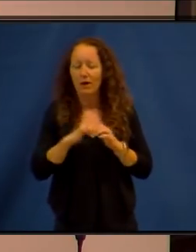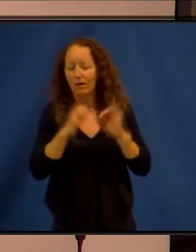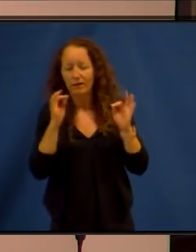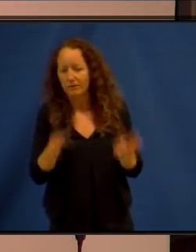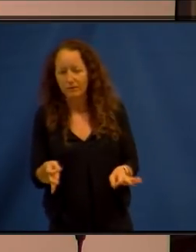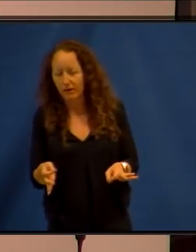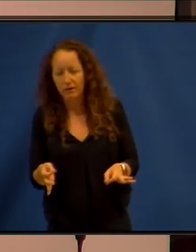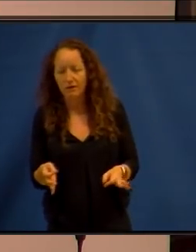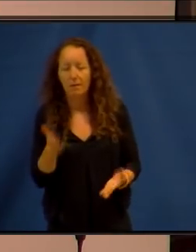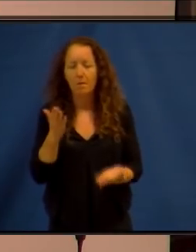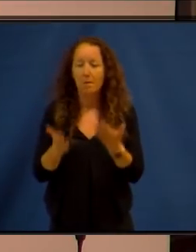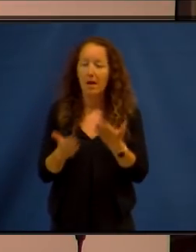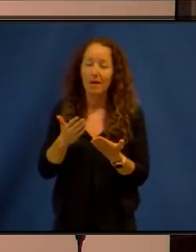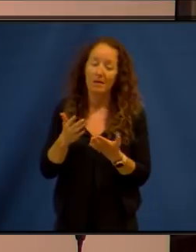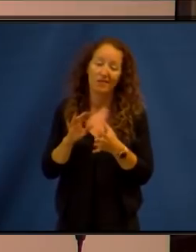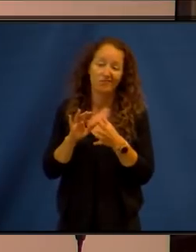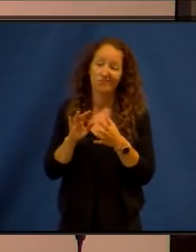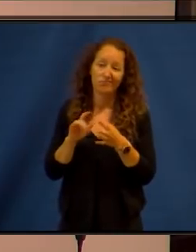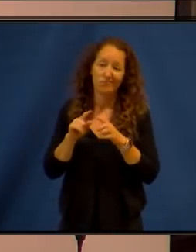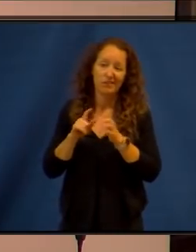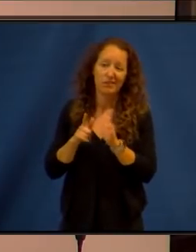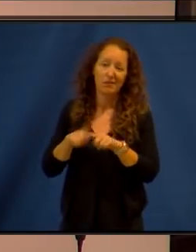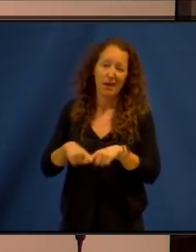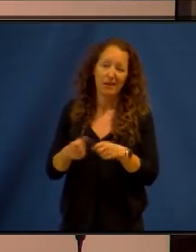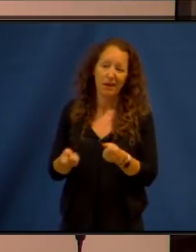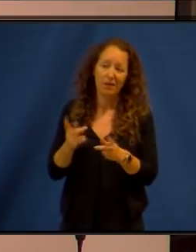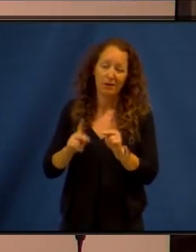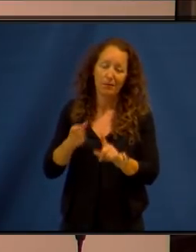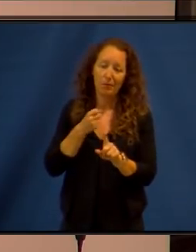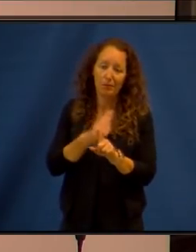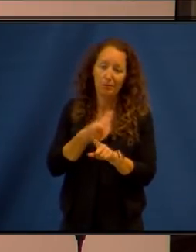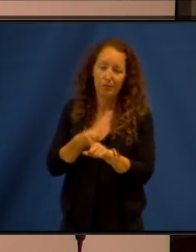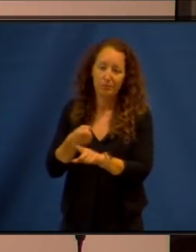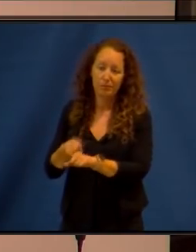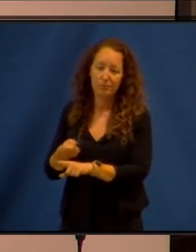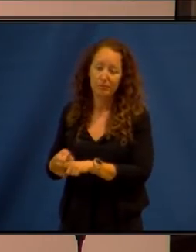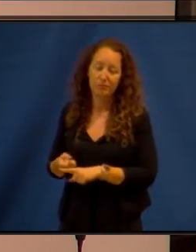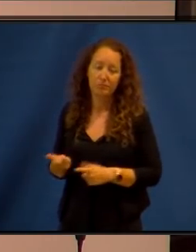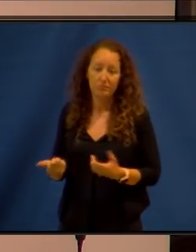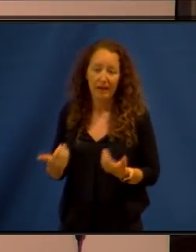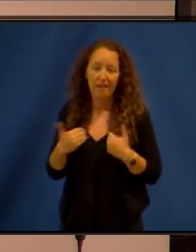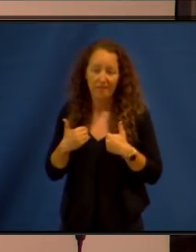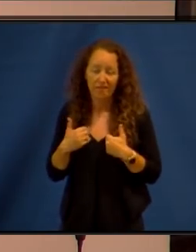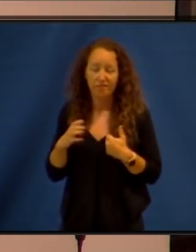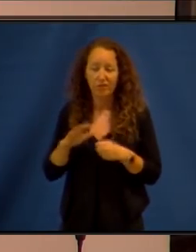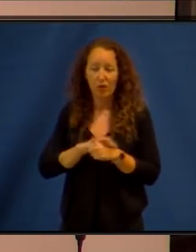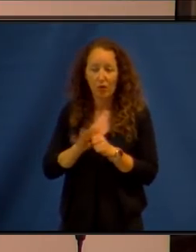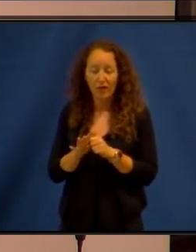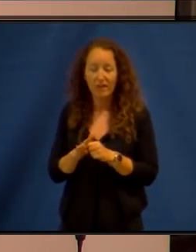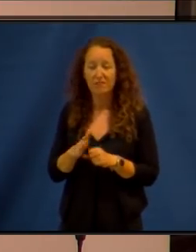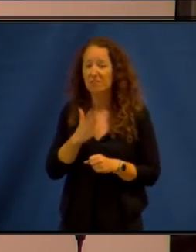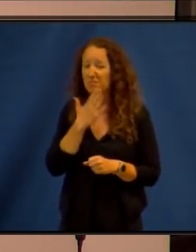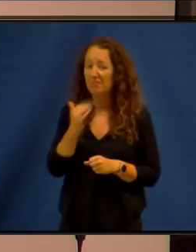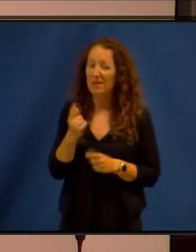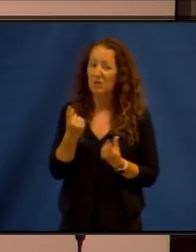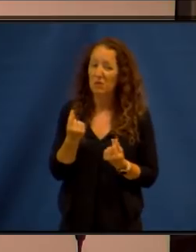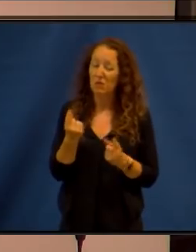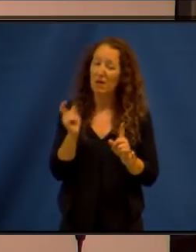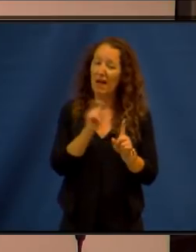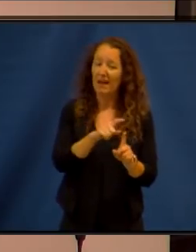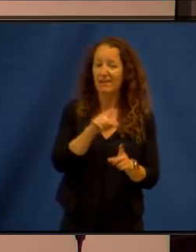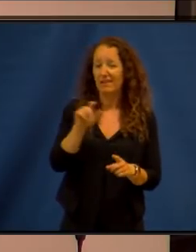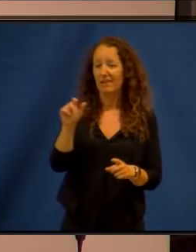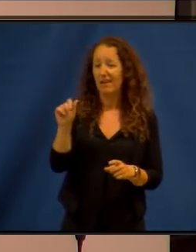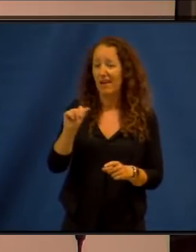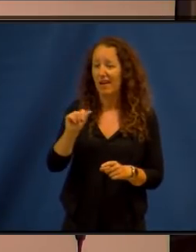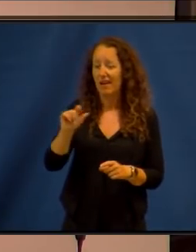of their cases, the number of cases that they're experiencing. But they would be better to answer that particular question. But we do